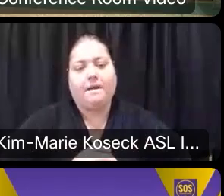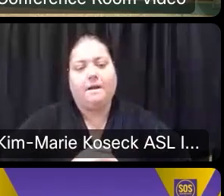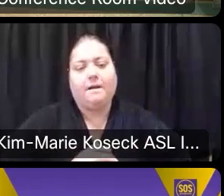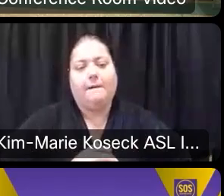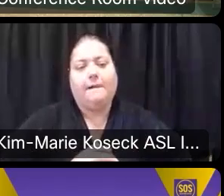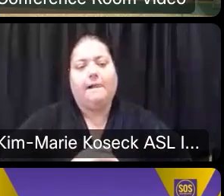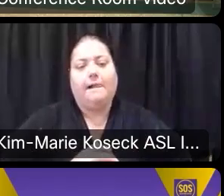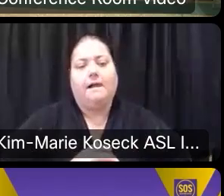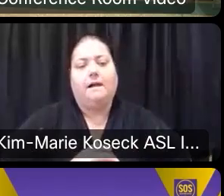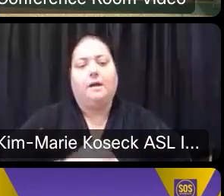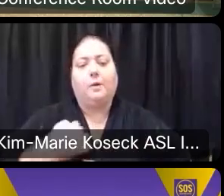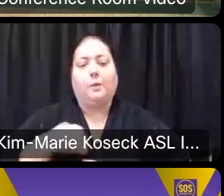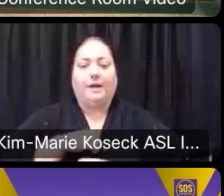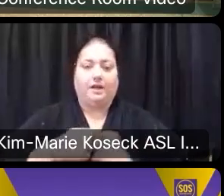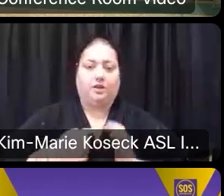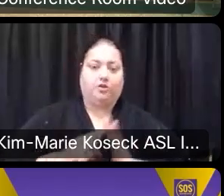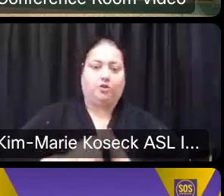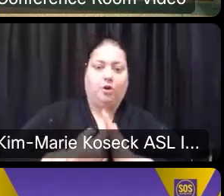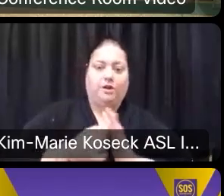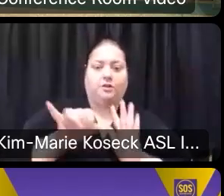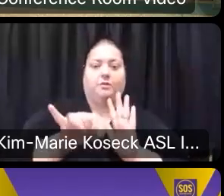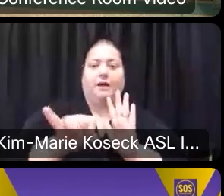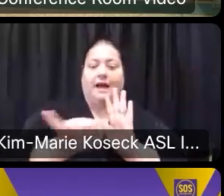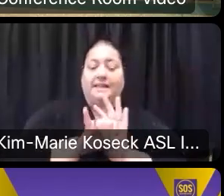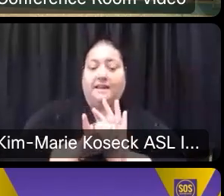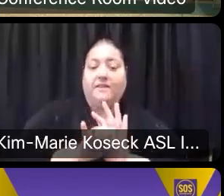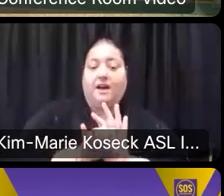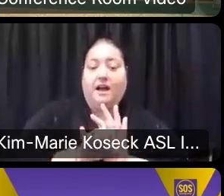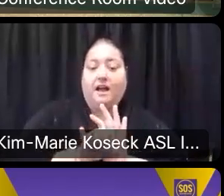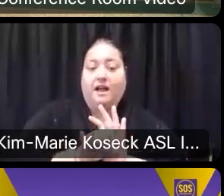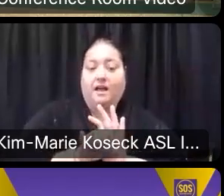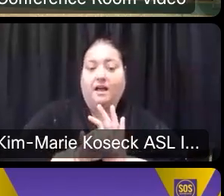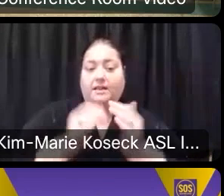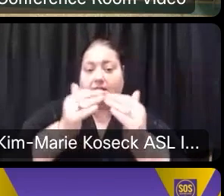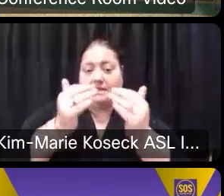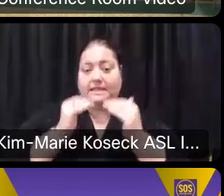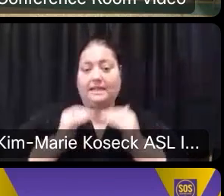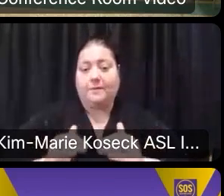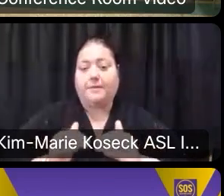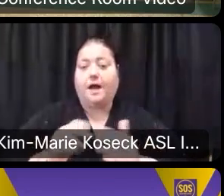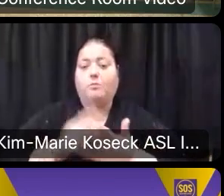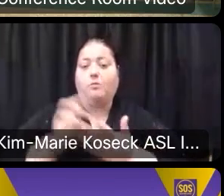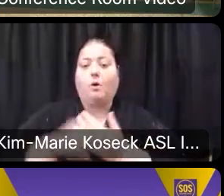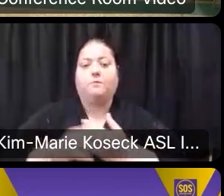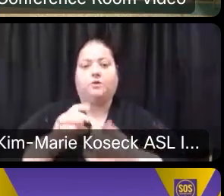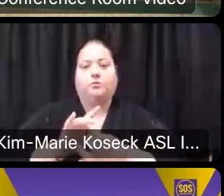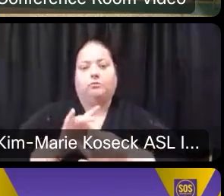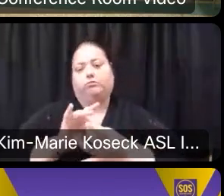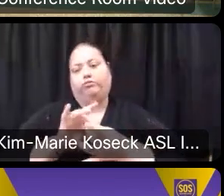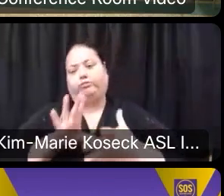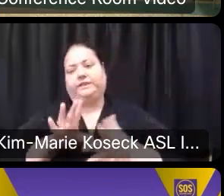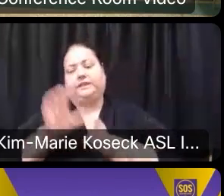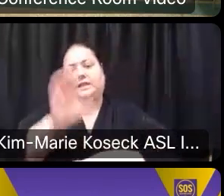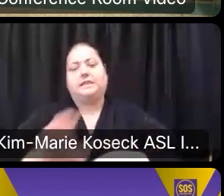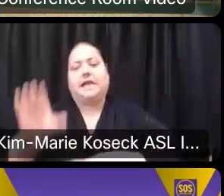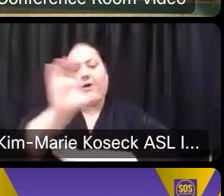So what we've started to identify is these enhanced step-down programs can really break that cycle of